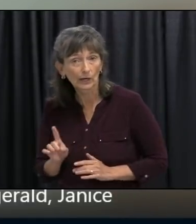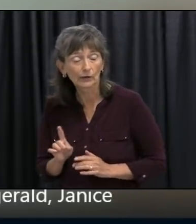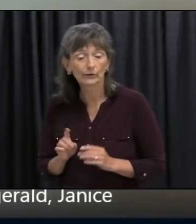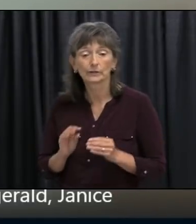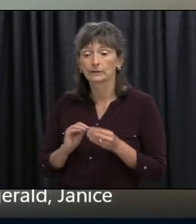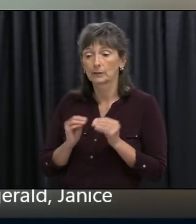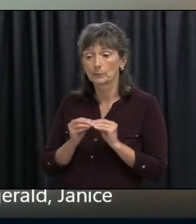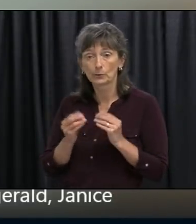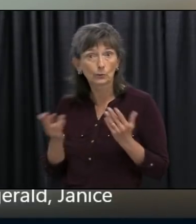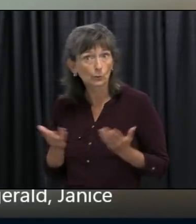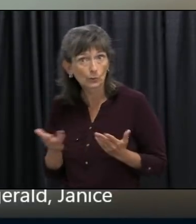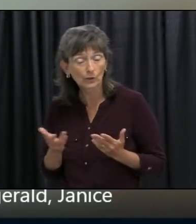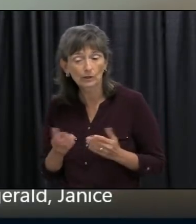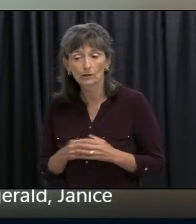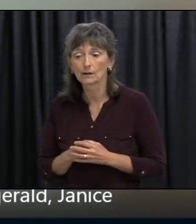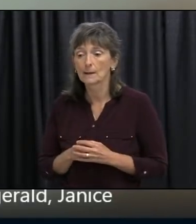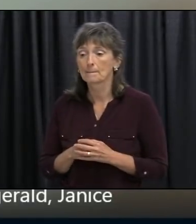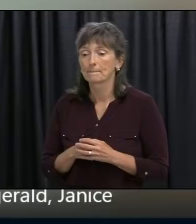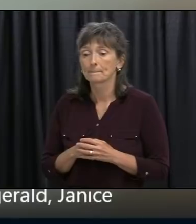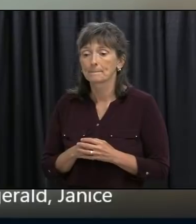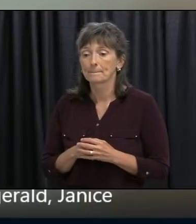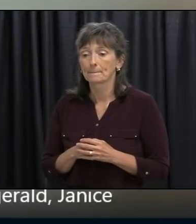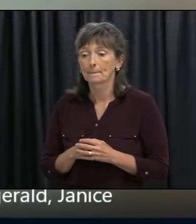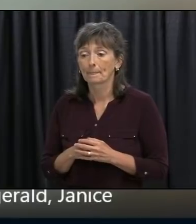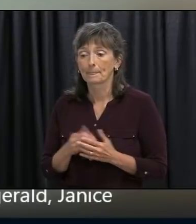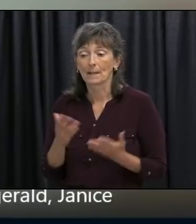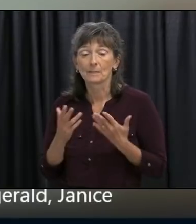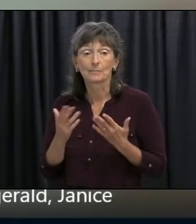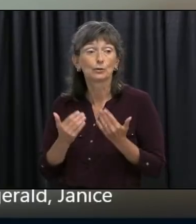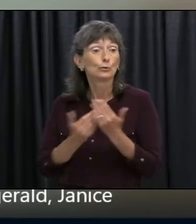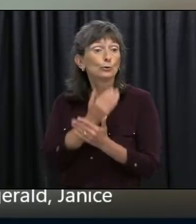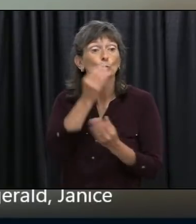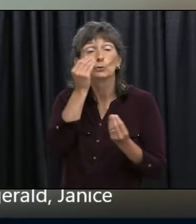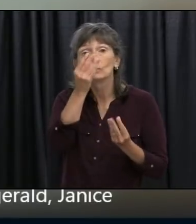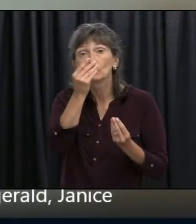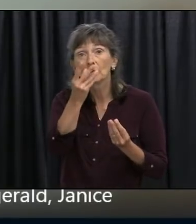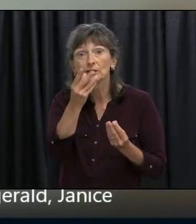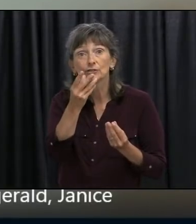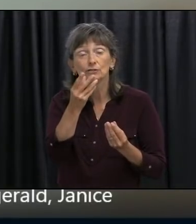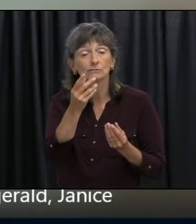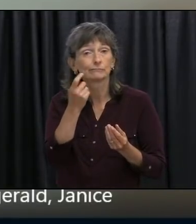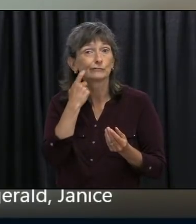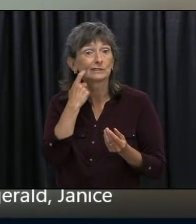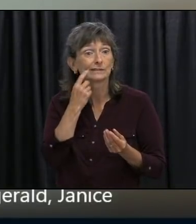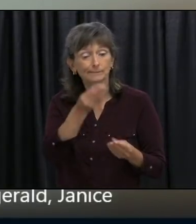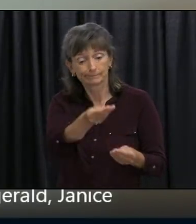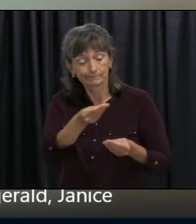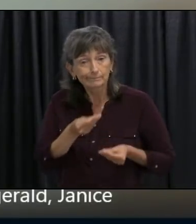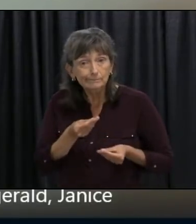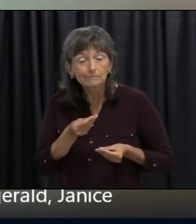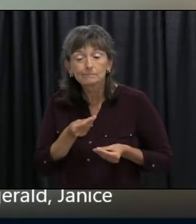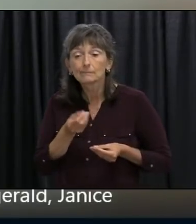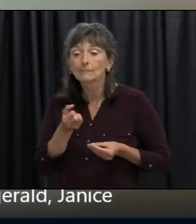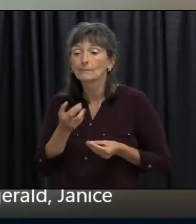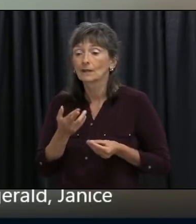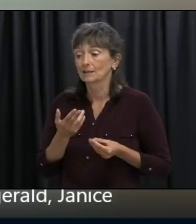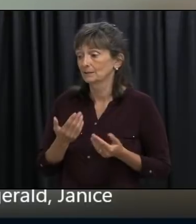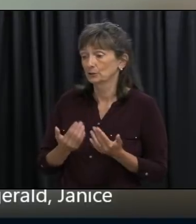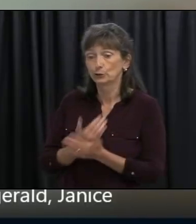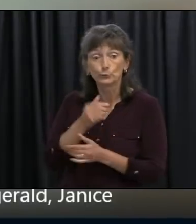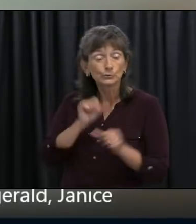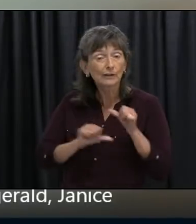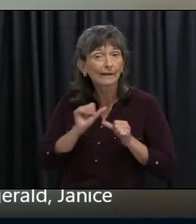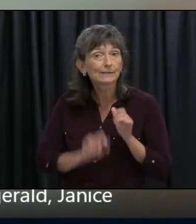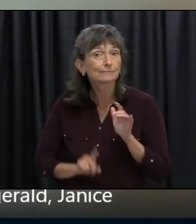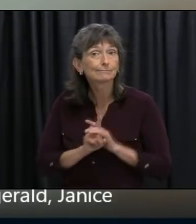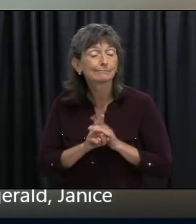not, there may be, this is new information, it's new, it's a new disease and new science, and